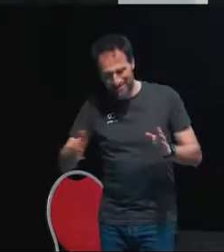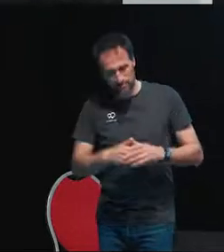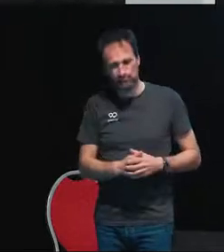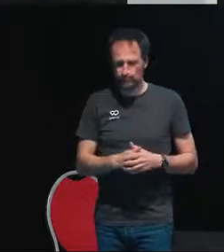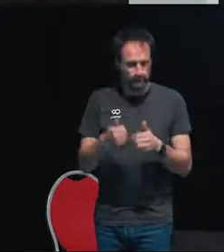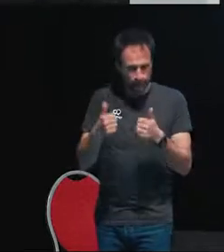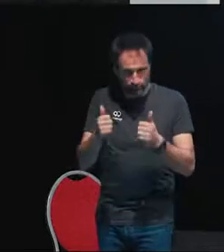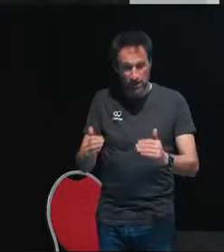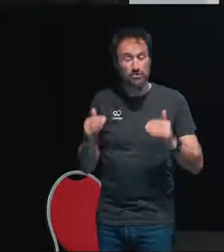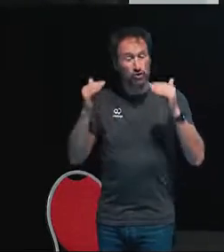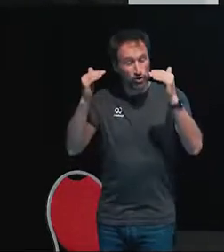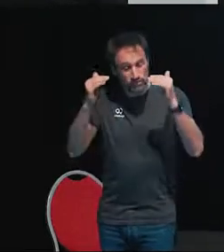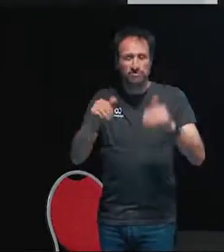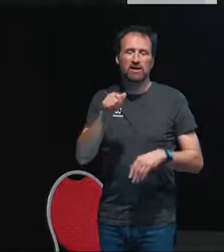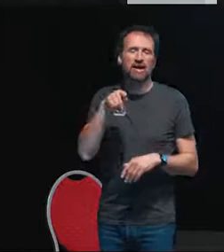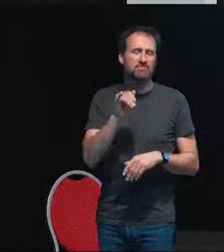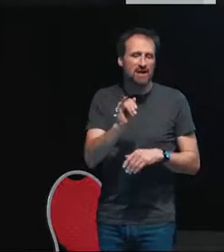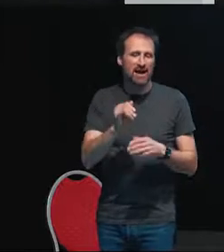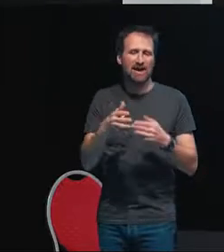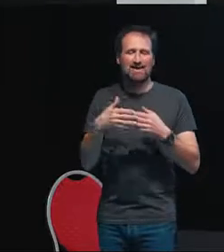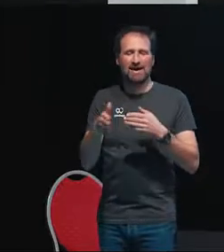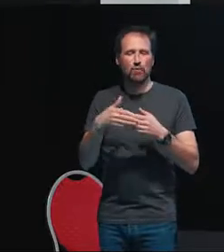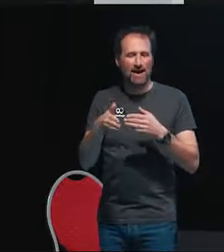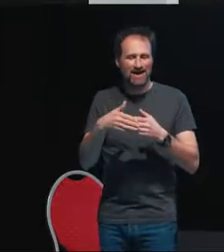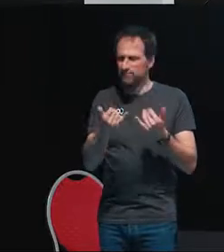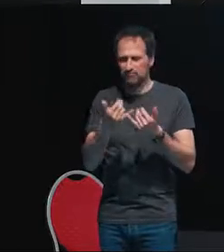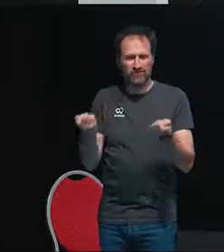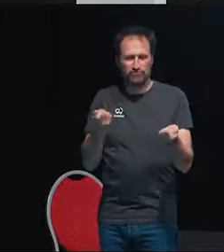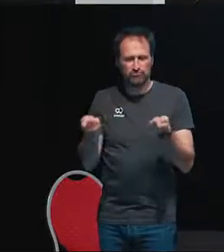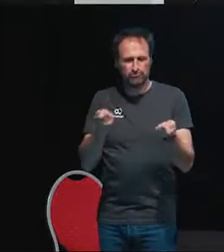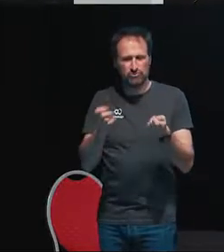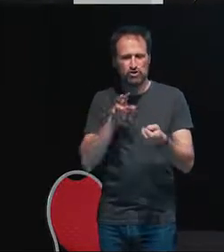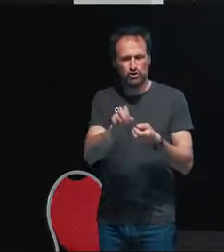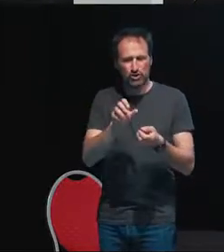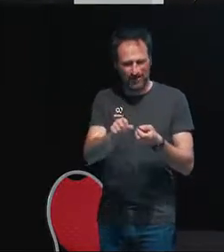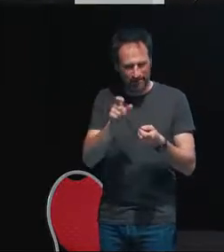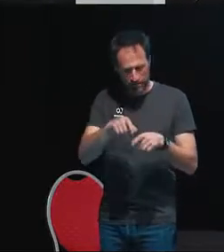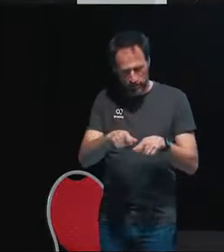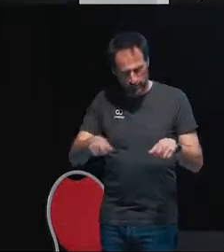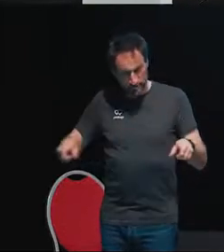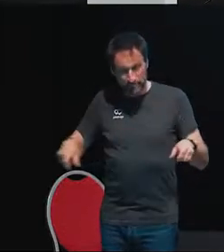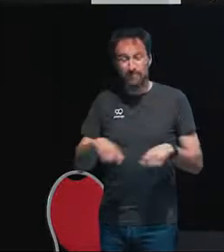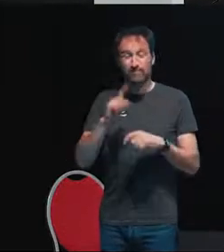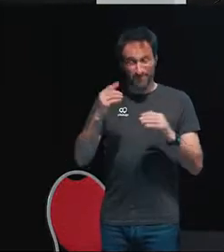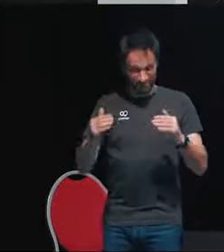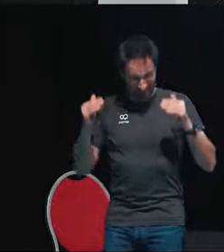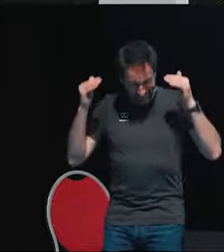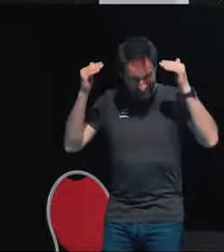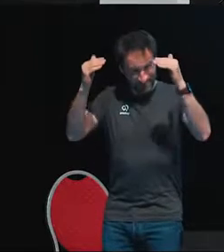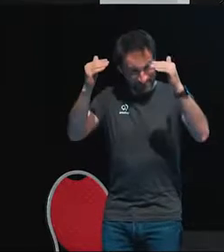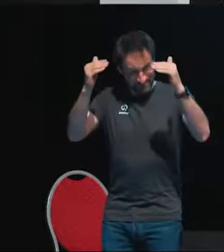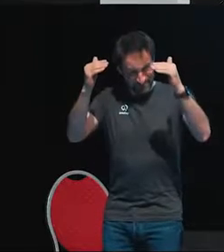of that we have maybe an API gateway that handles how you're going to access these things and then on the very top of this